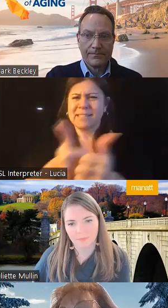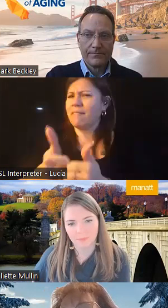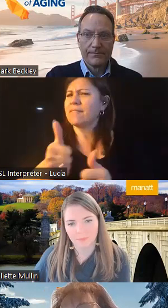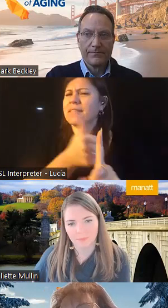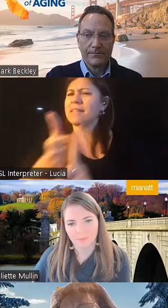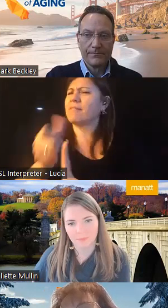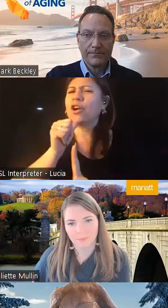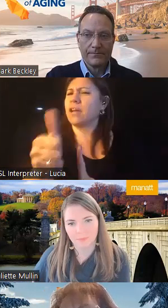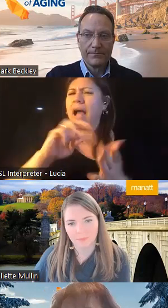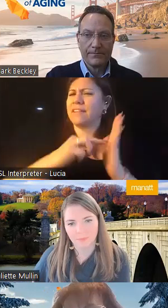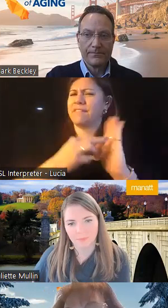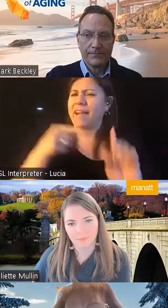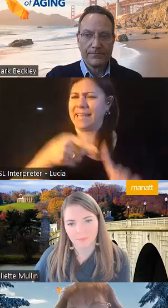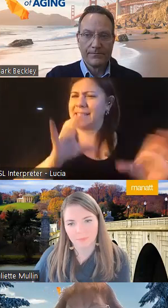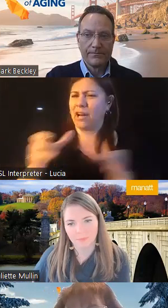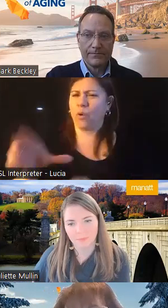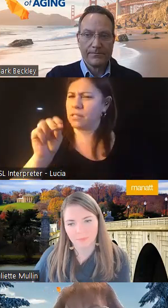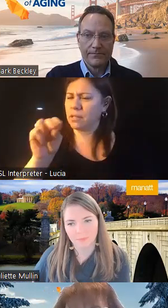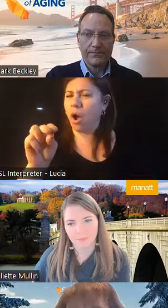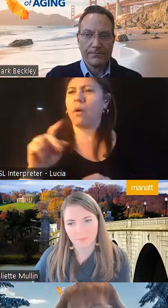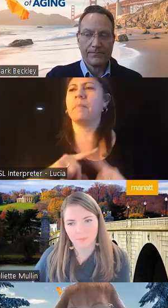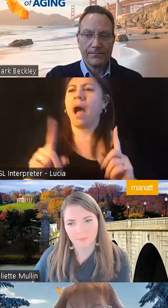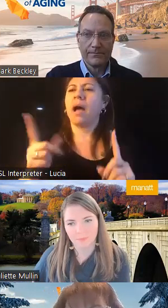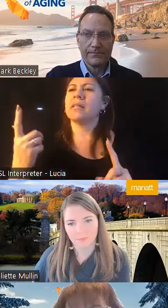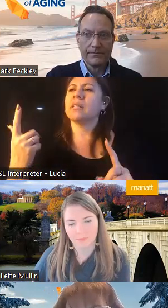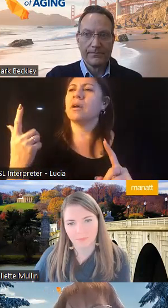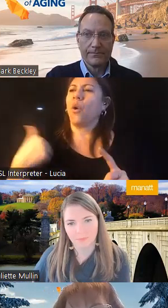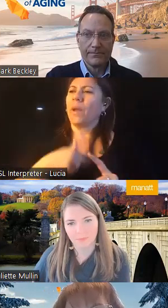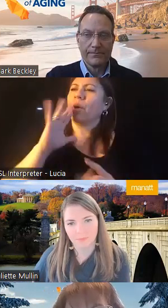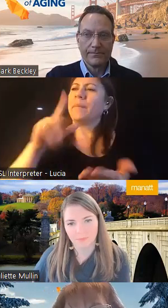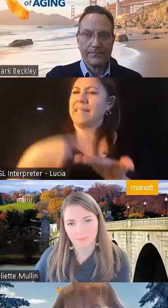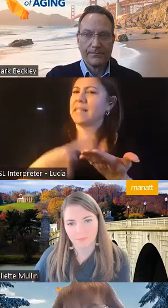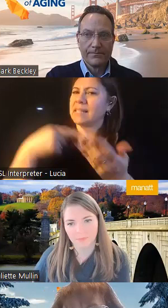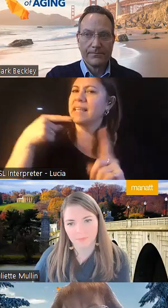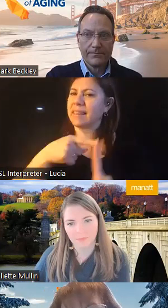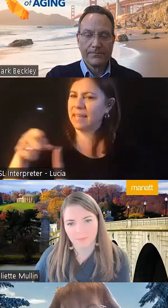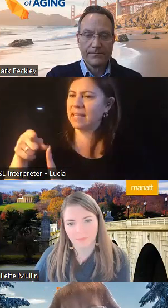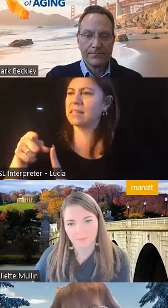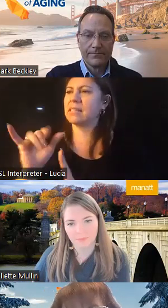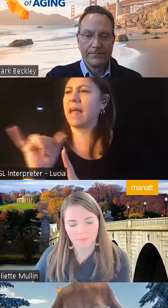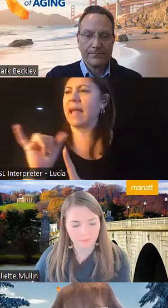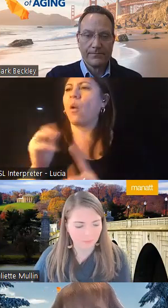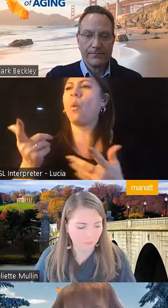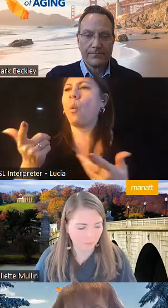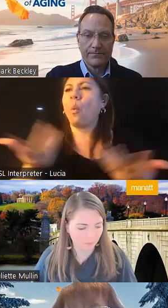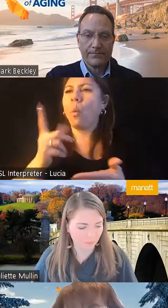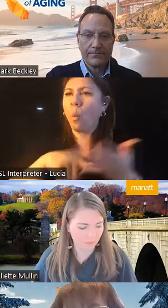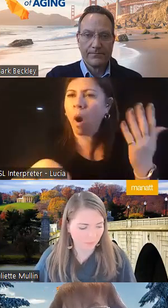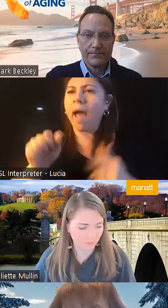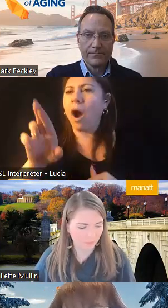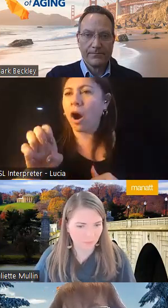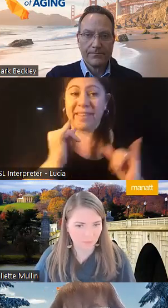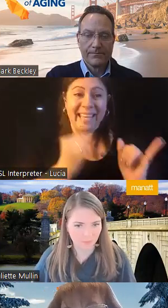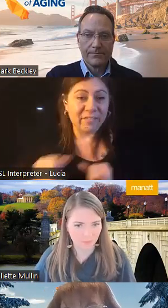is which different, as Mark and Susan said, what are the individuals, or what are